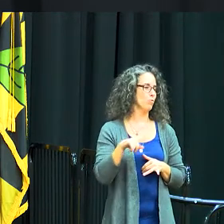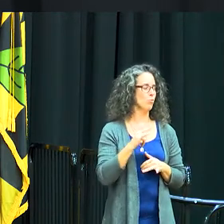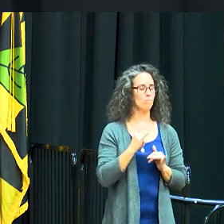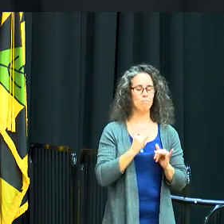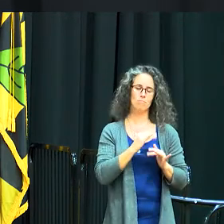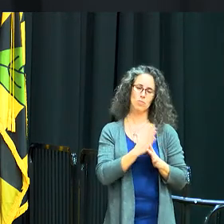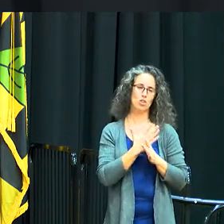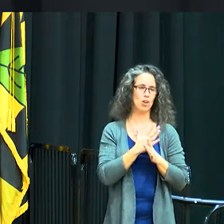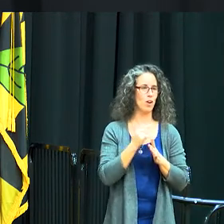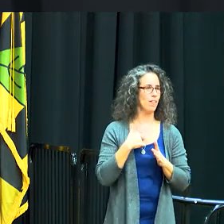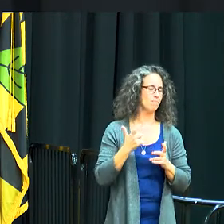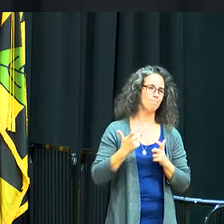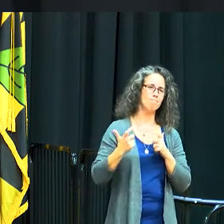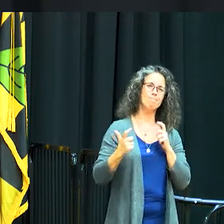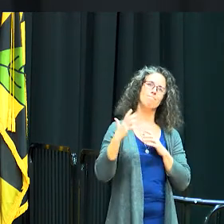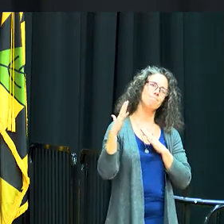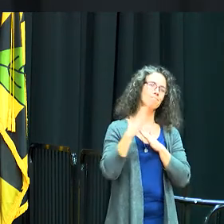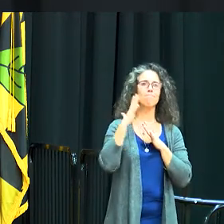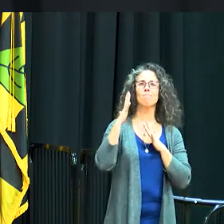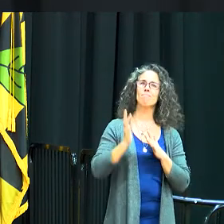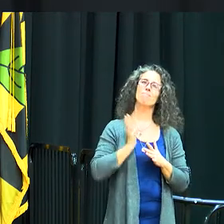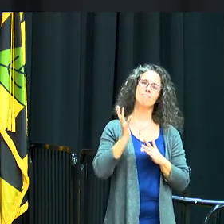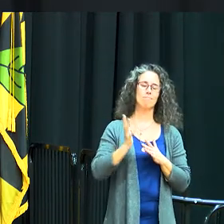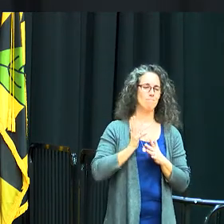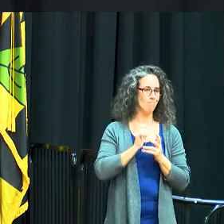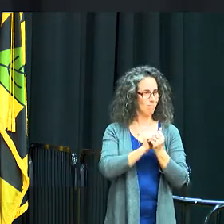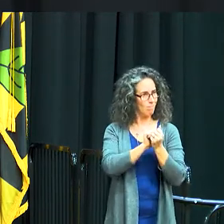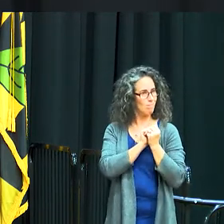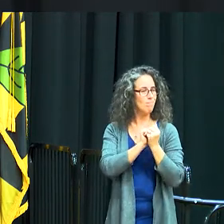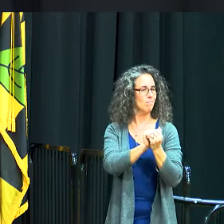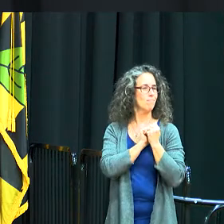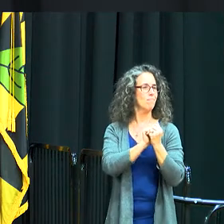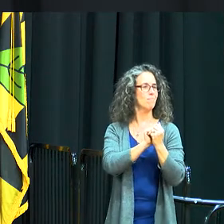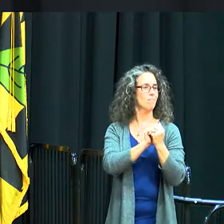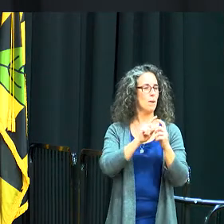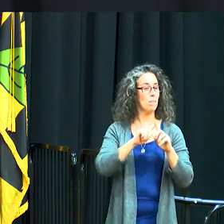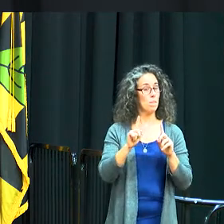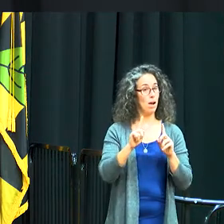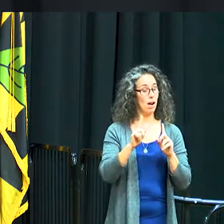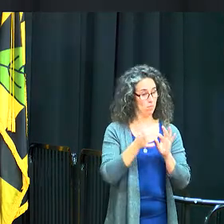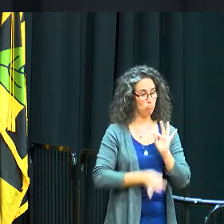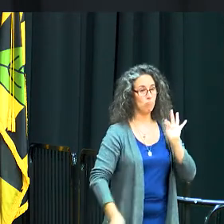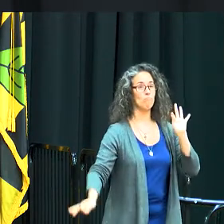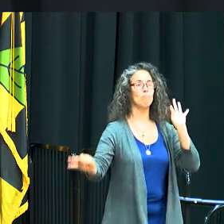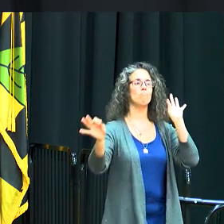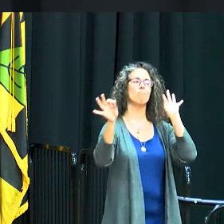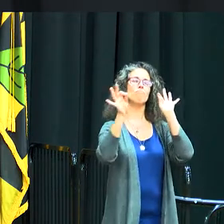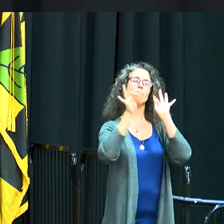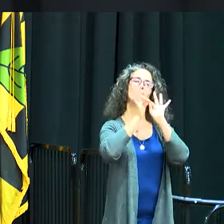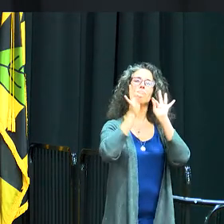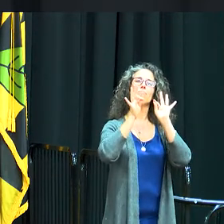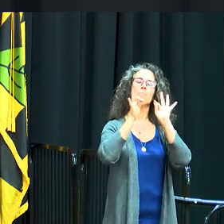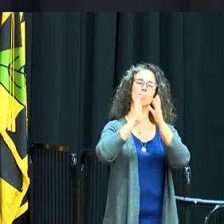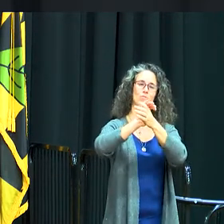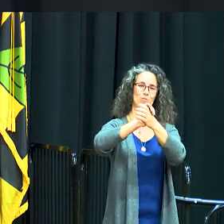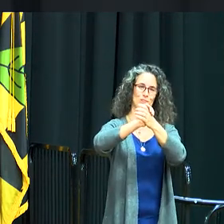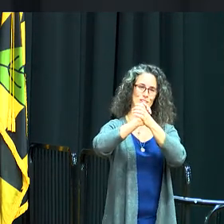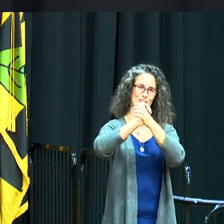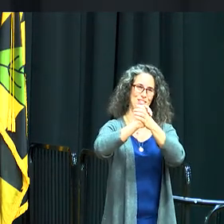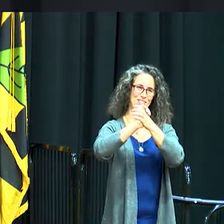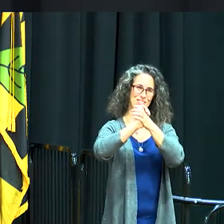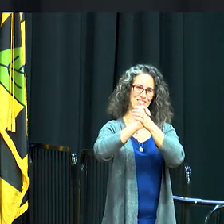momentous occasion with us. But most importantly, I want to say congratulations to my